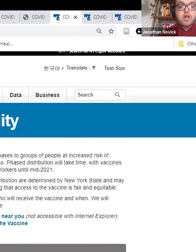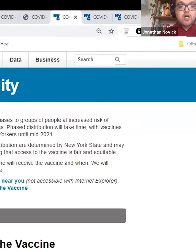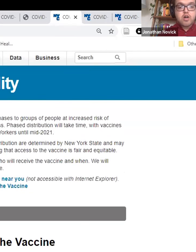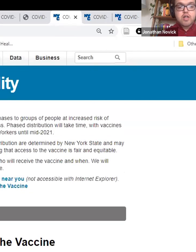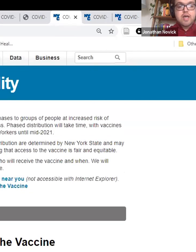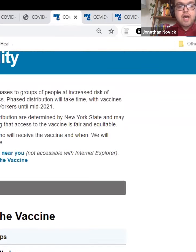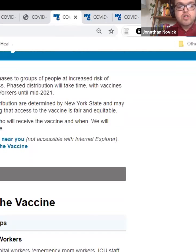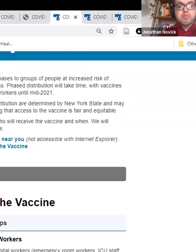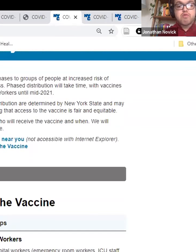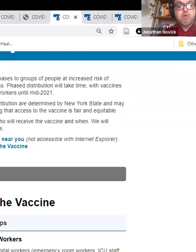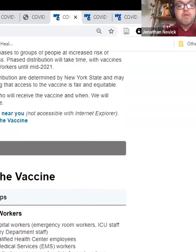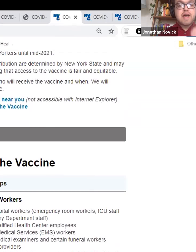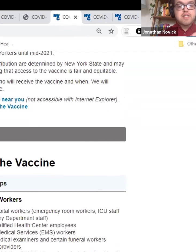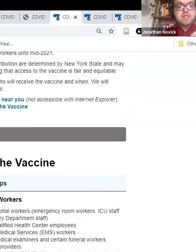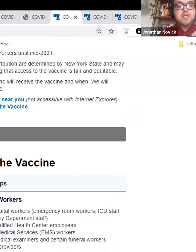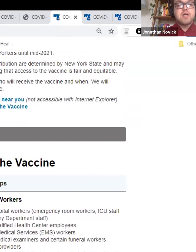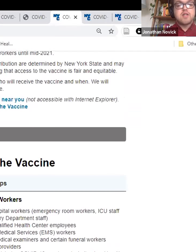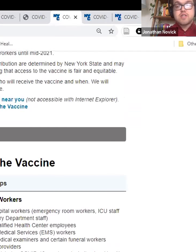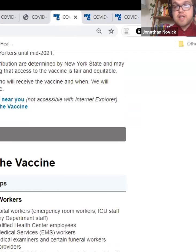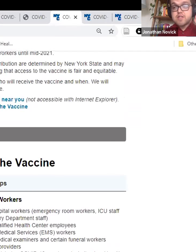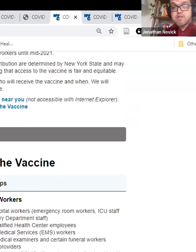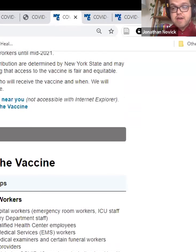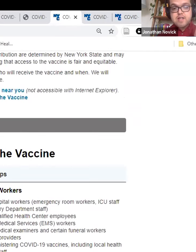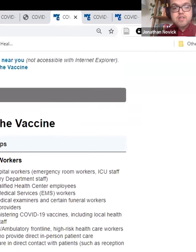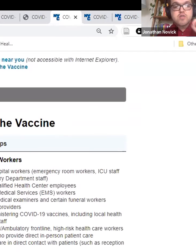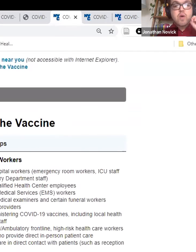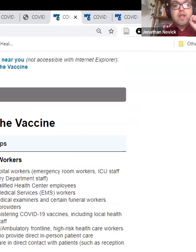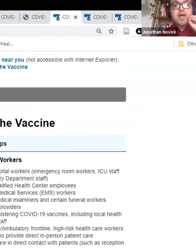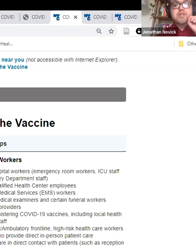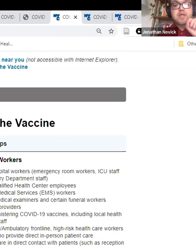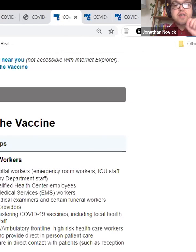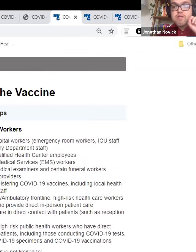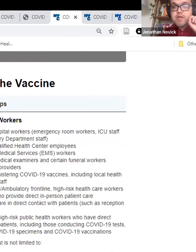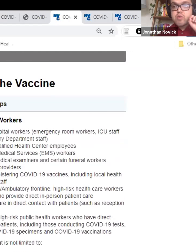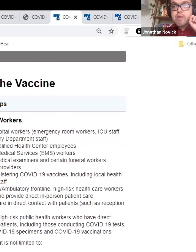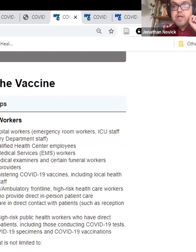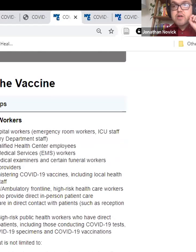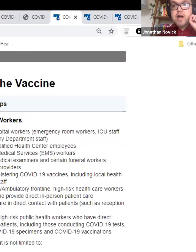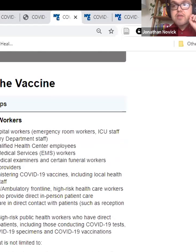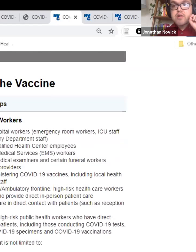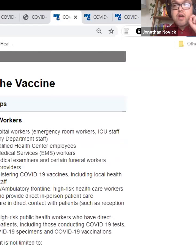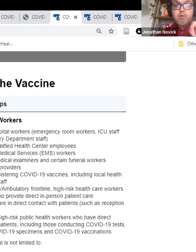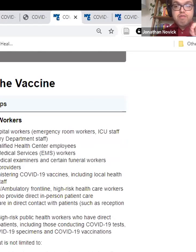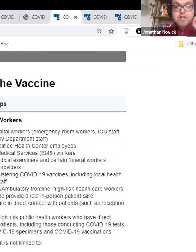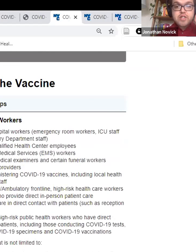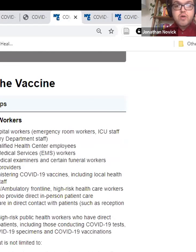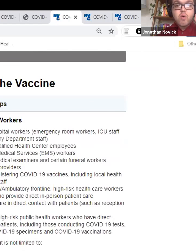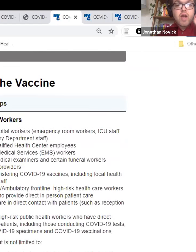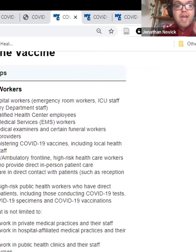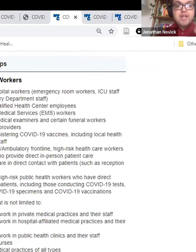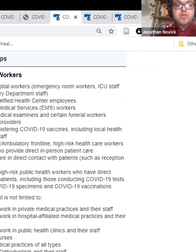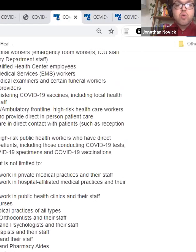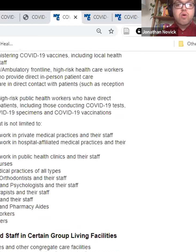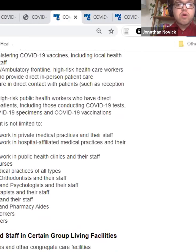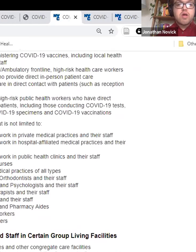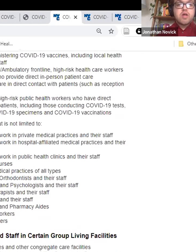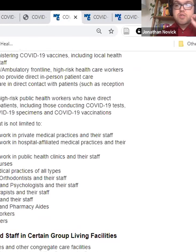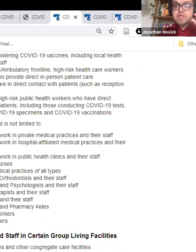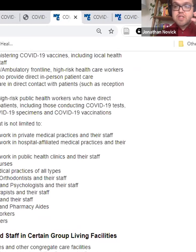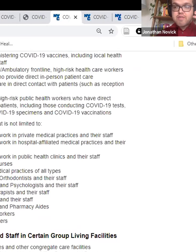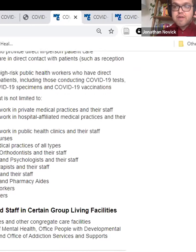states currently eligible for the vaccine. It states the phase as well as the individual based on either profession or age